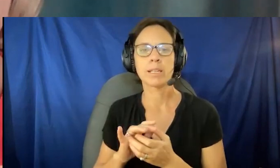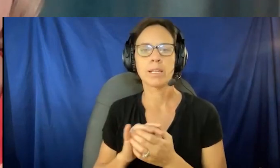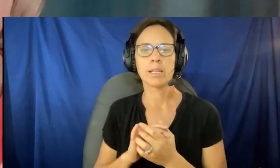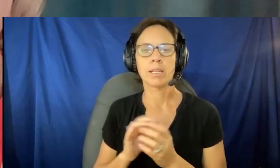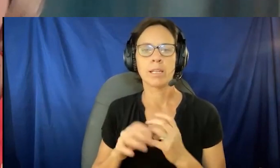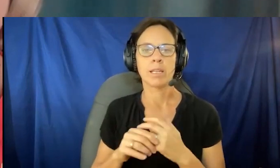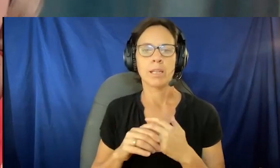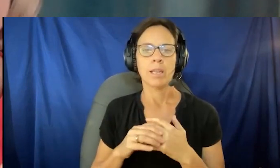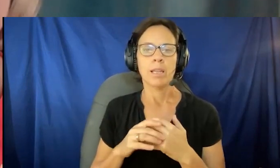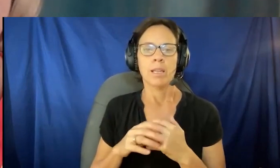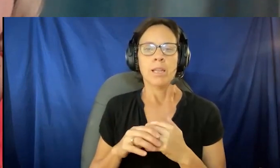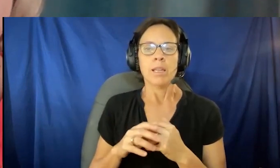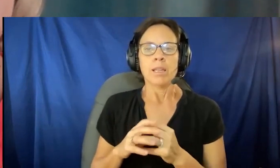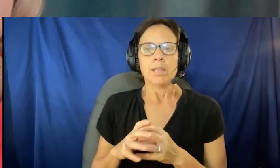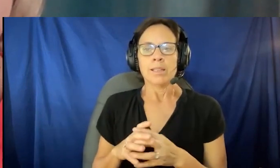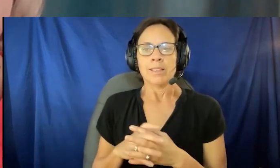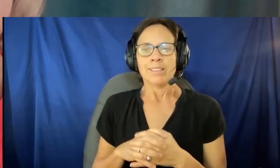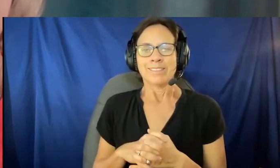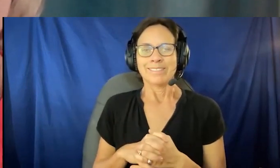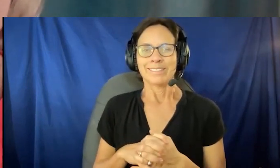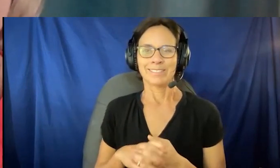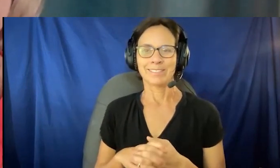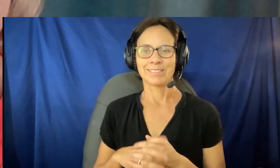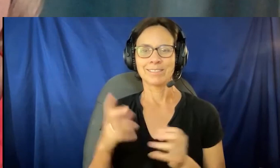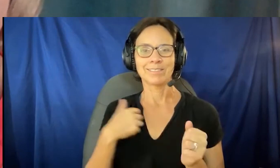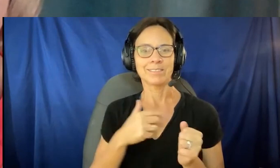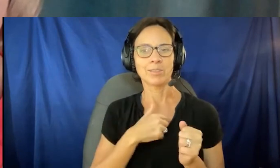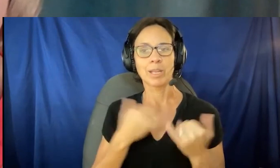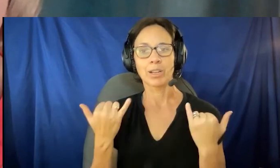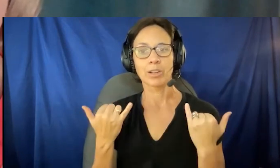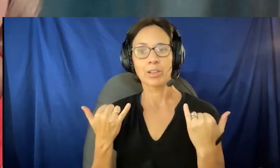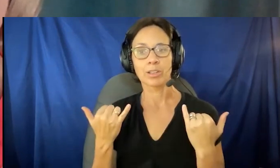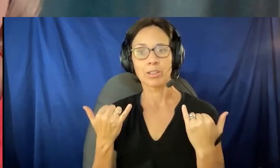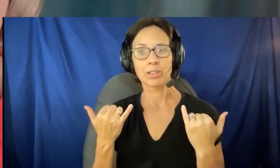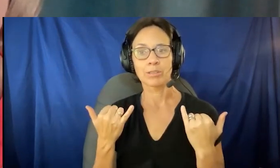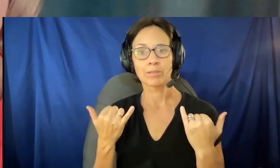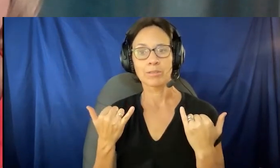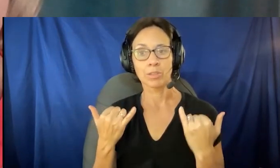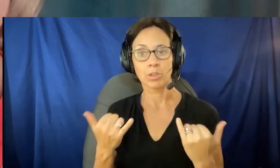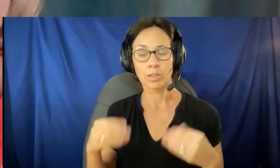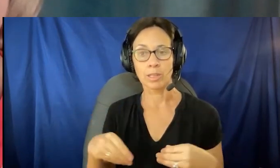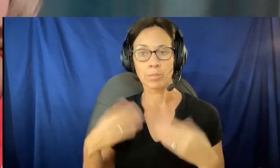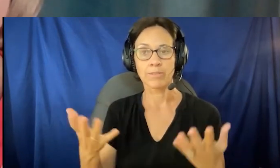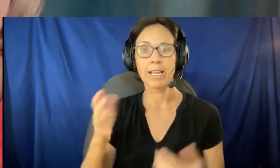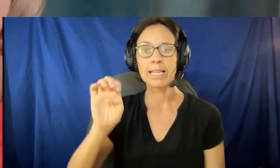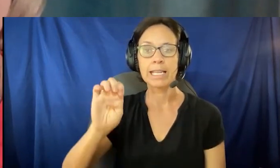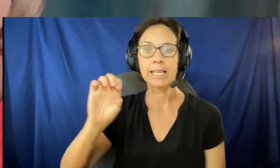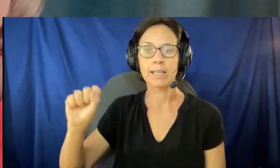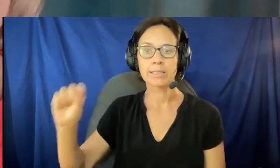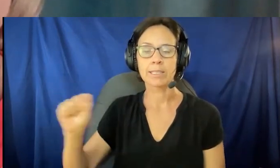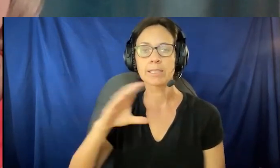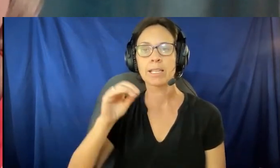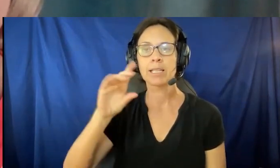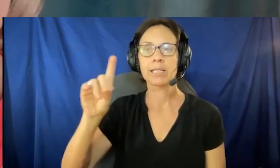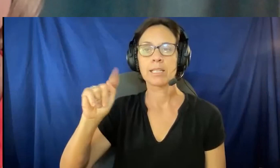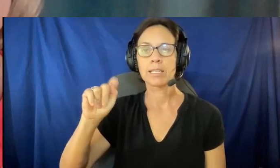about it. That was reposted, but you discussed that. We currently provide ESS and DTA programs for